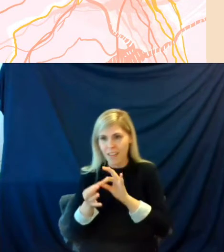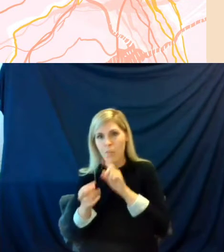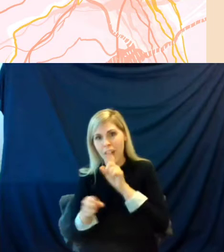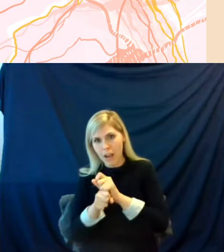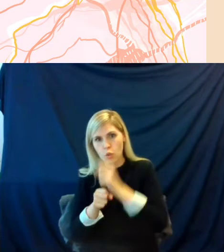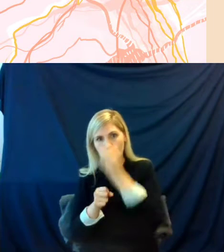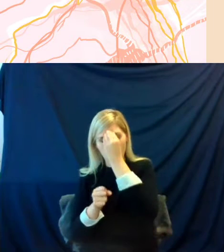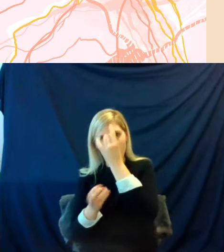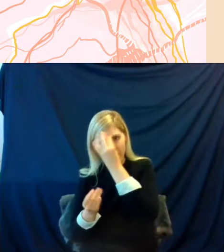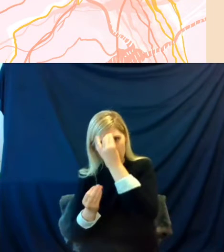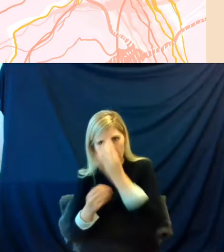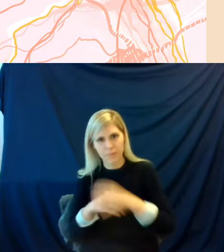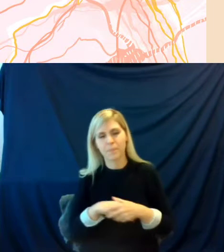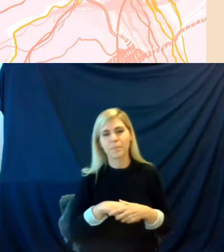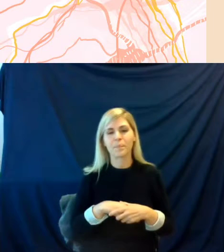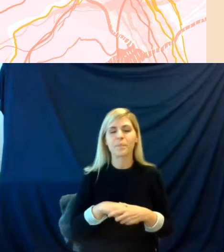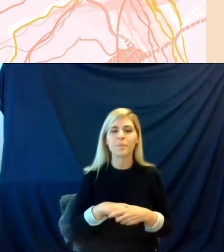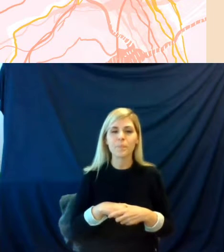with actually thinking down.